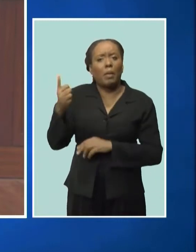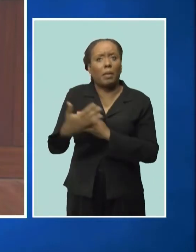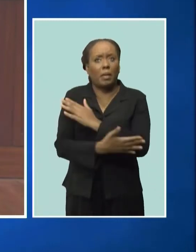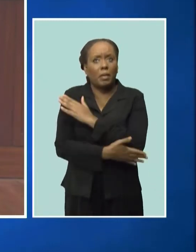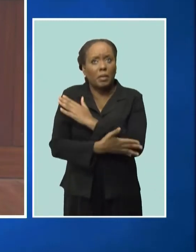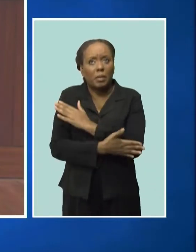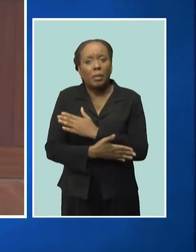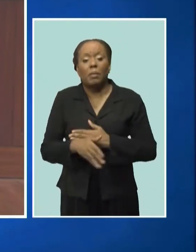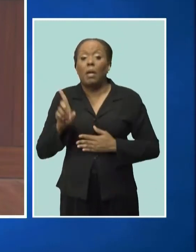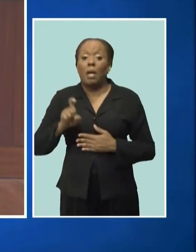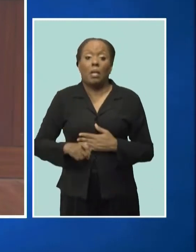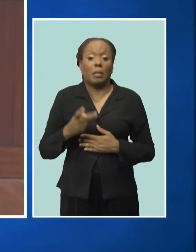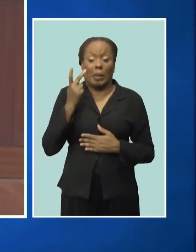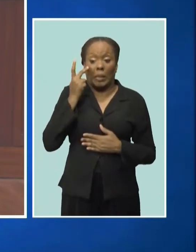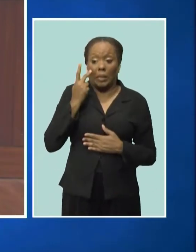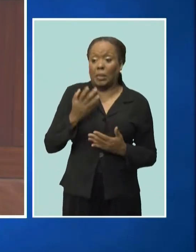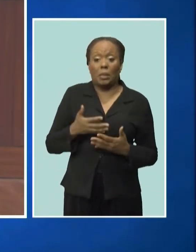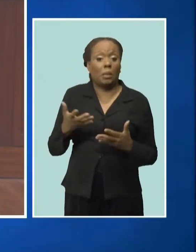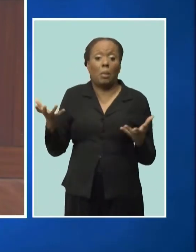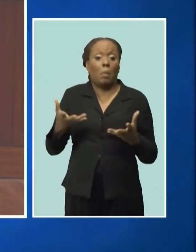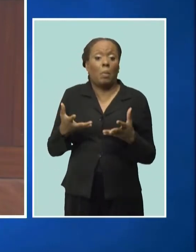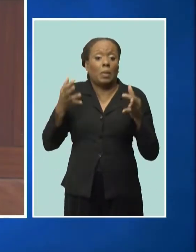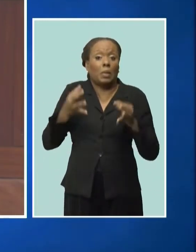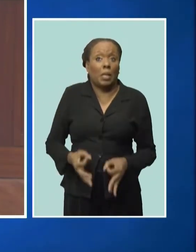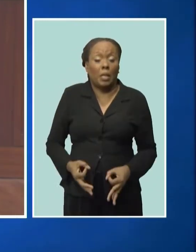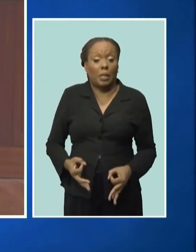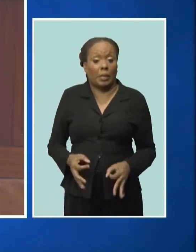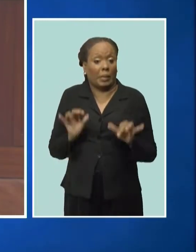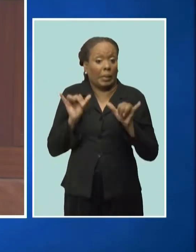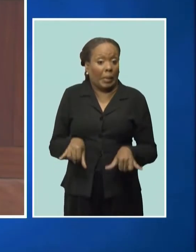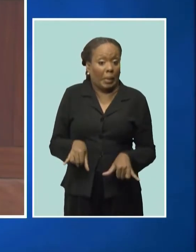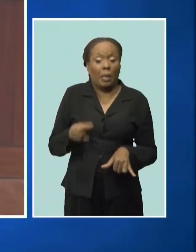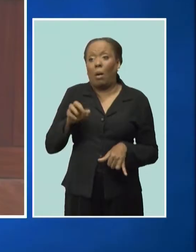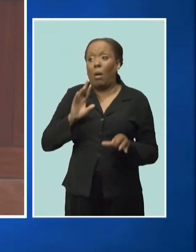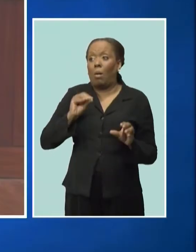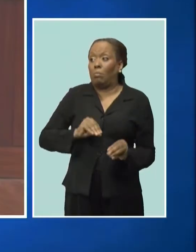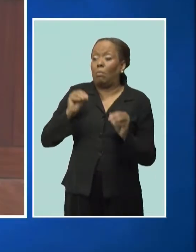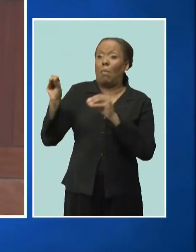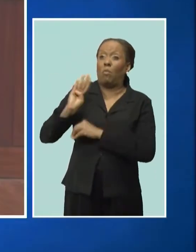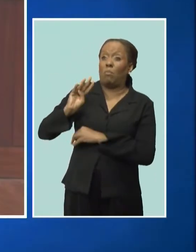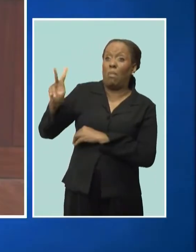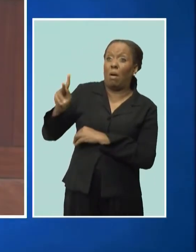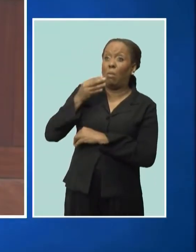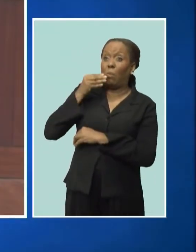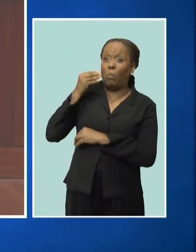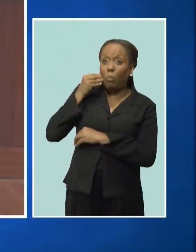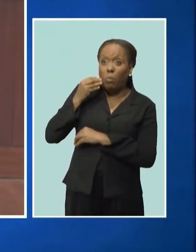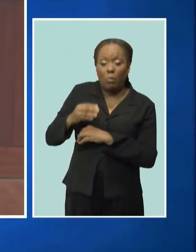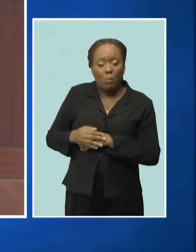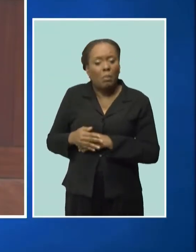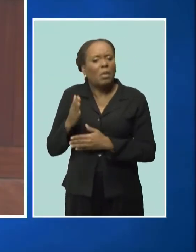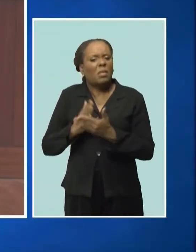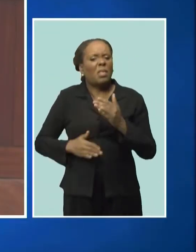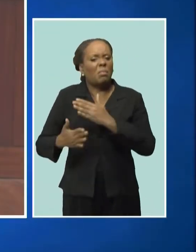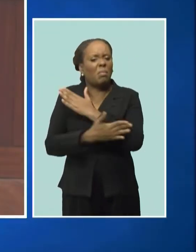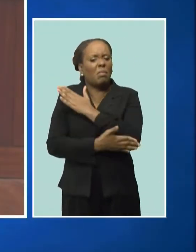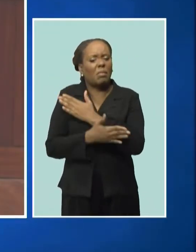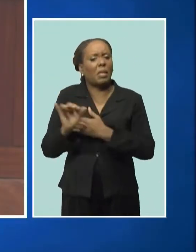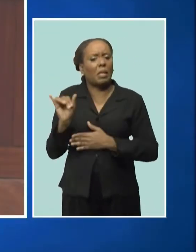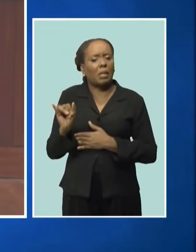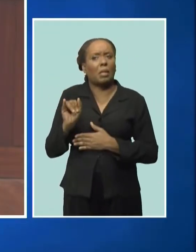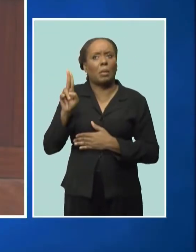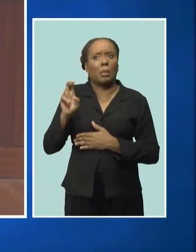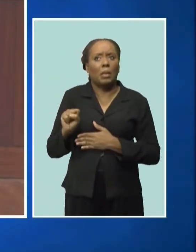will have to wait and see what their determinations are. And that is in particular in the case of countries like the US and